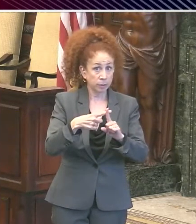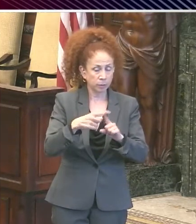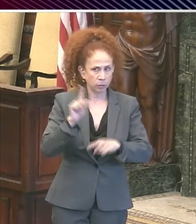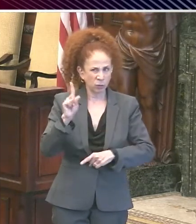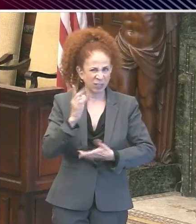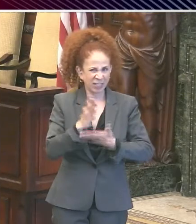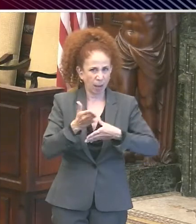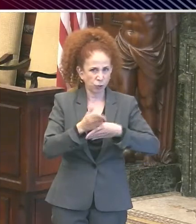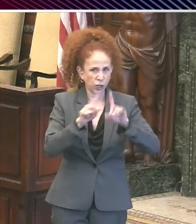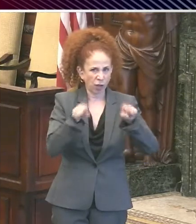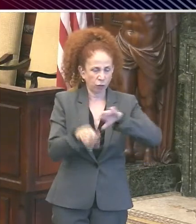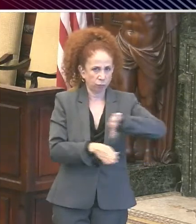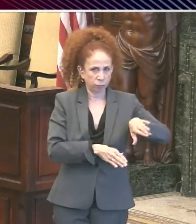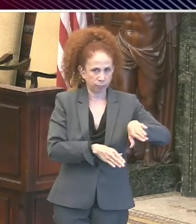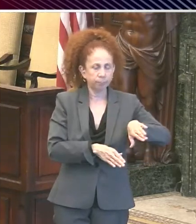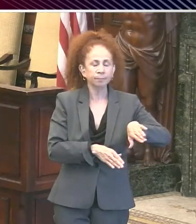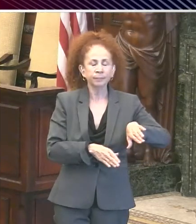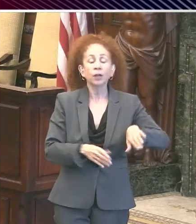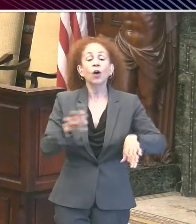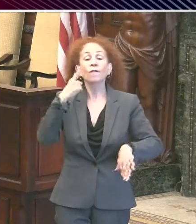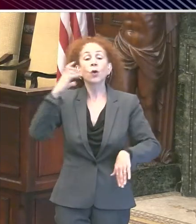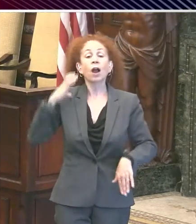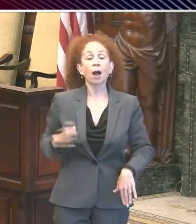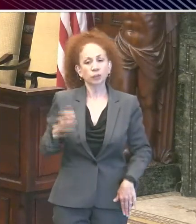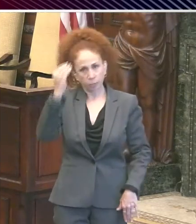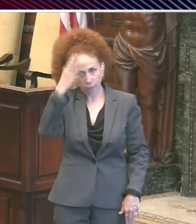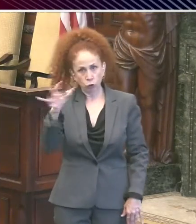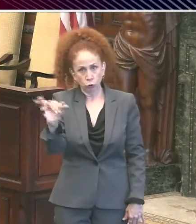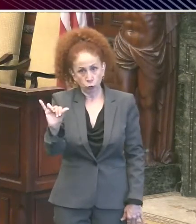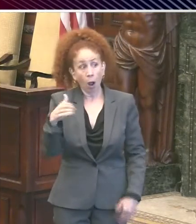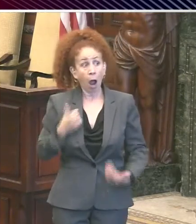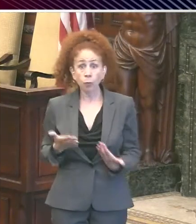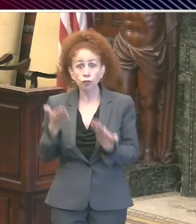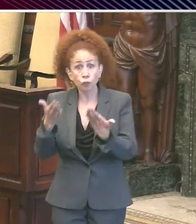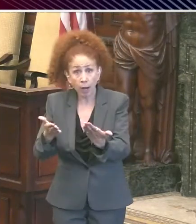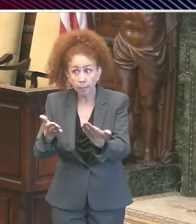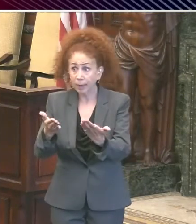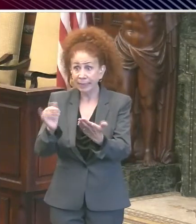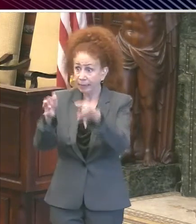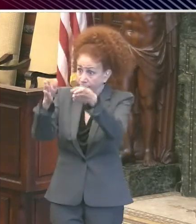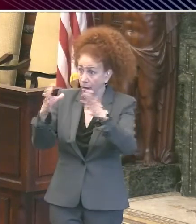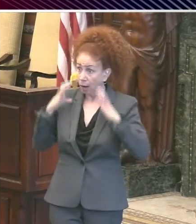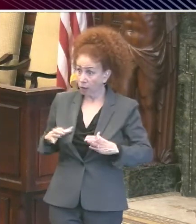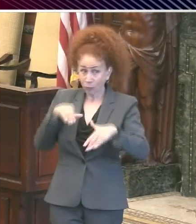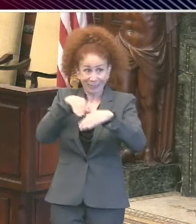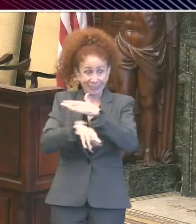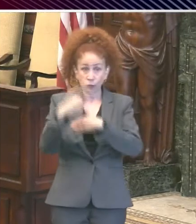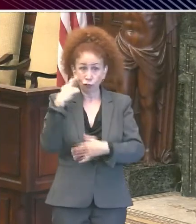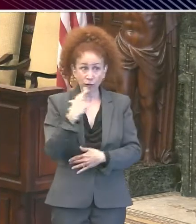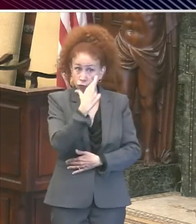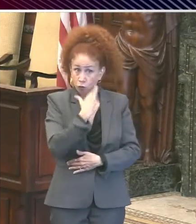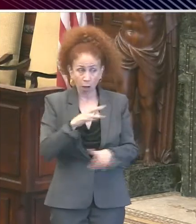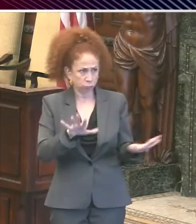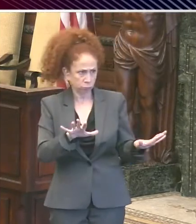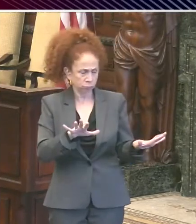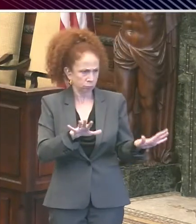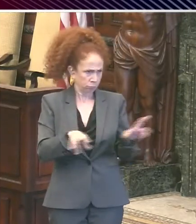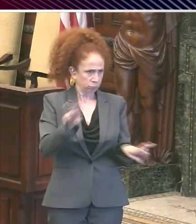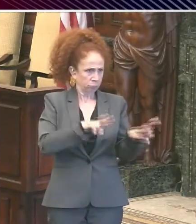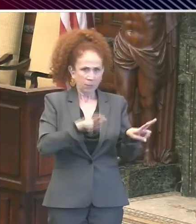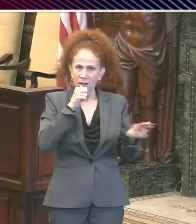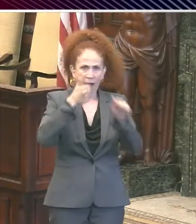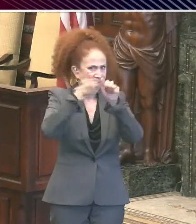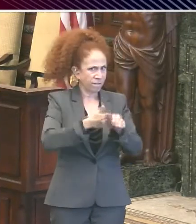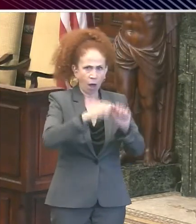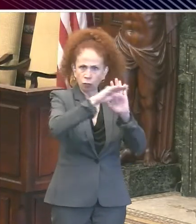here. It's also information for customers. I would recommend if you as a customer go to a restaurant and you find that they're not